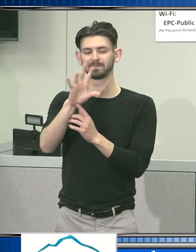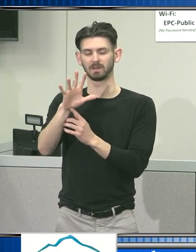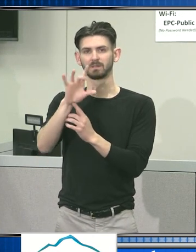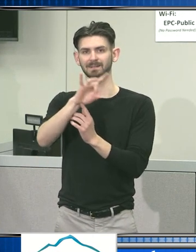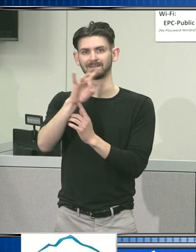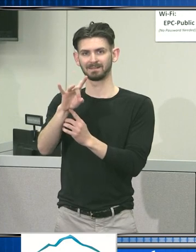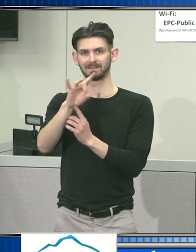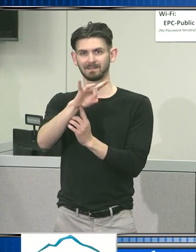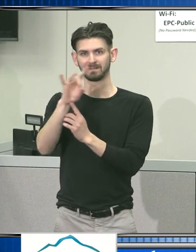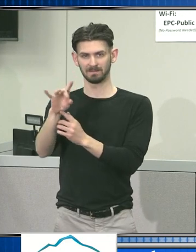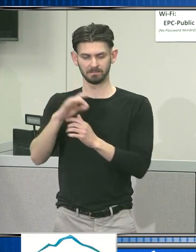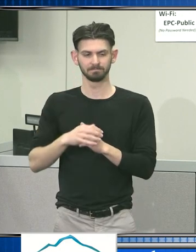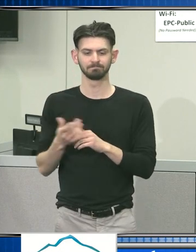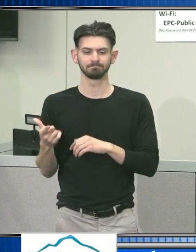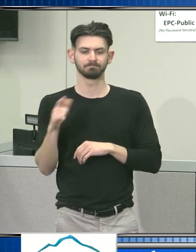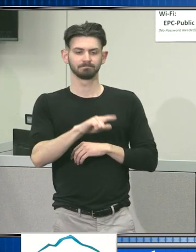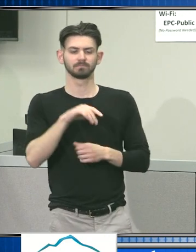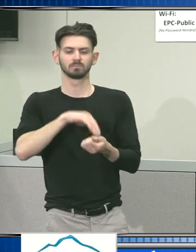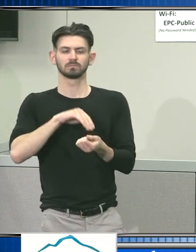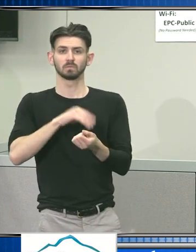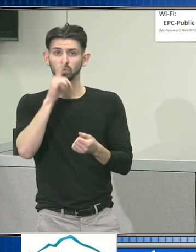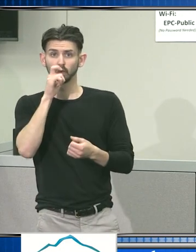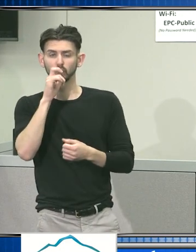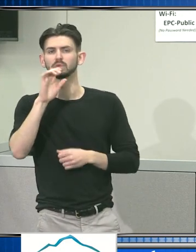719-575-8888. And I'll turn it over to Dr. Edwards.